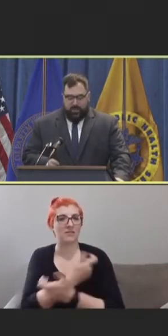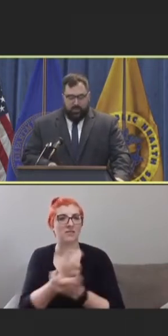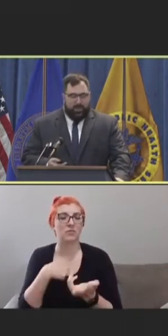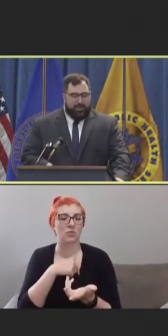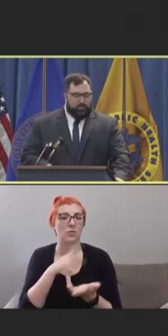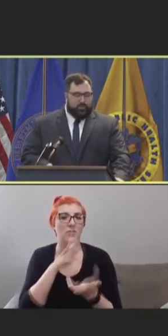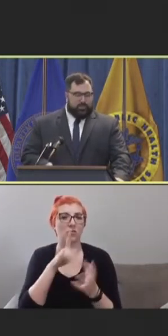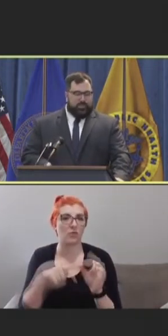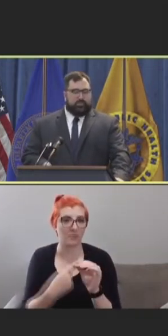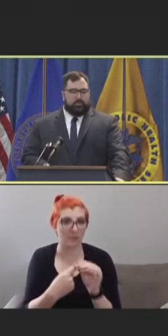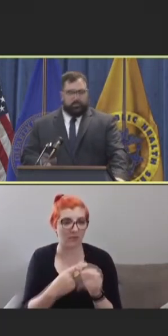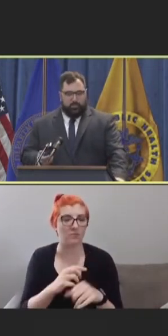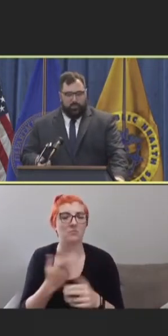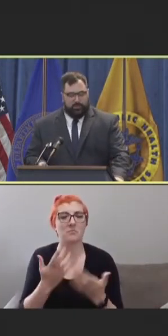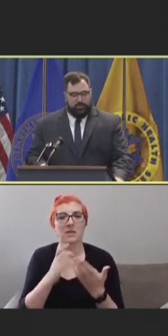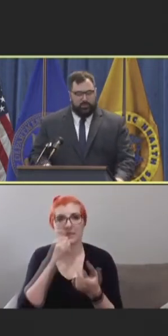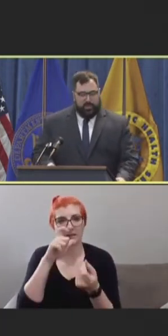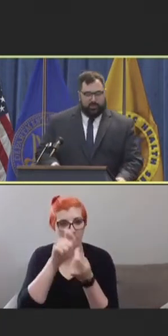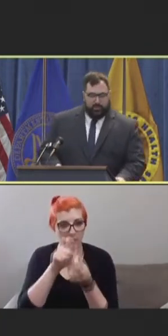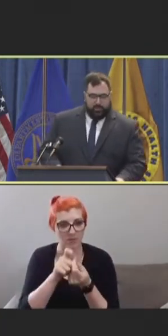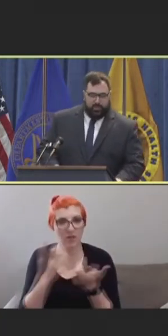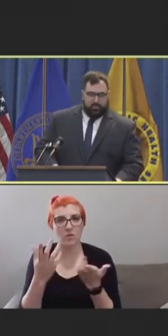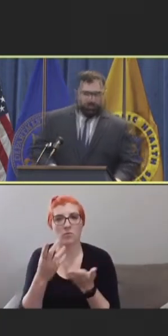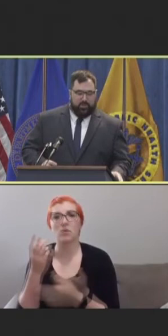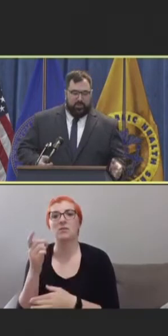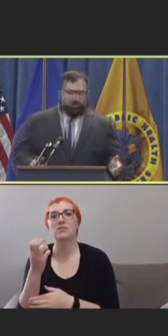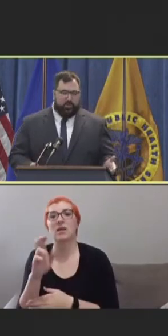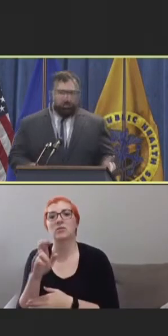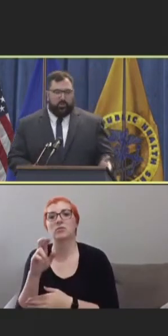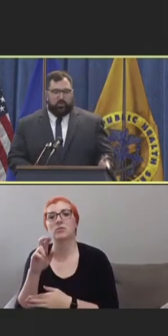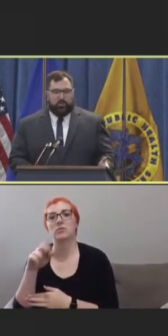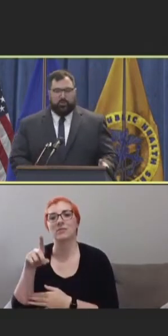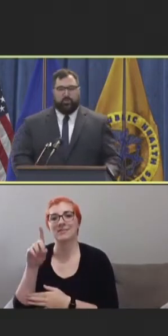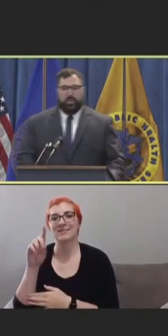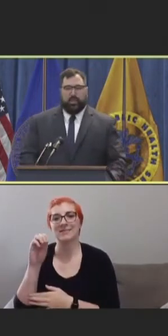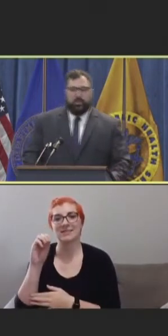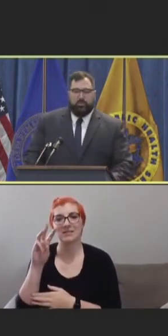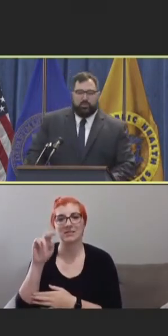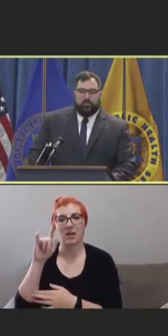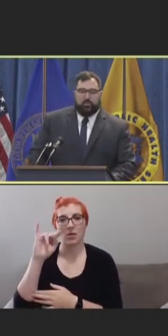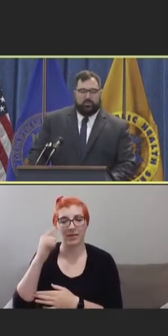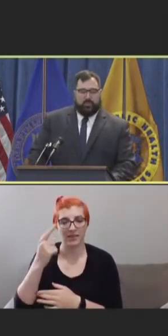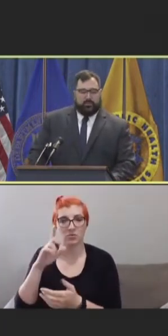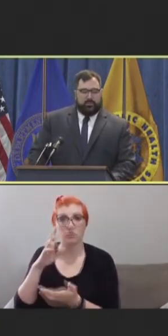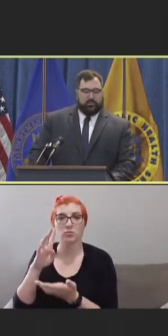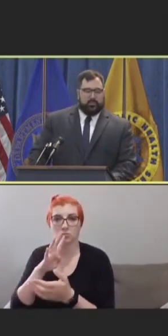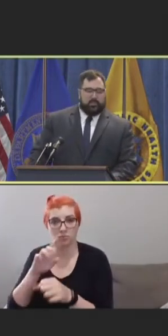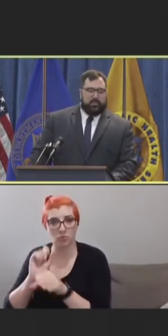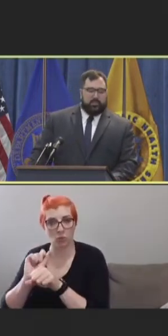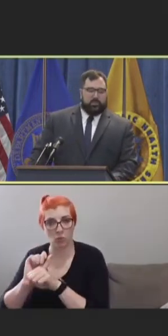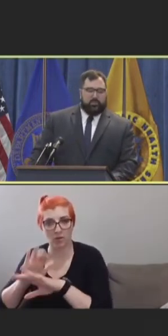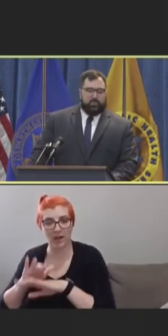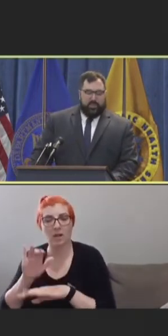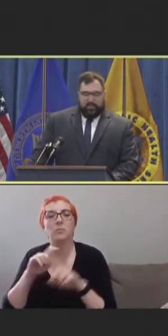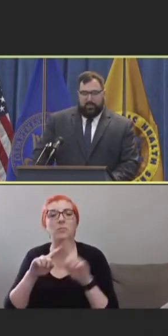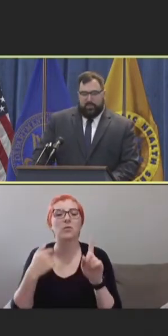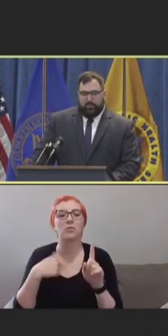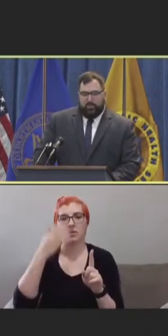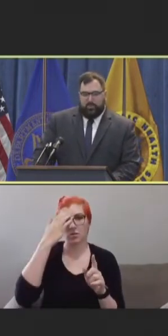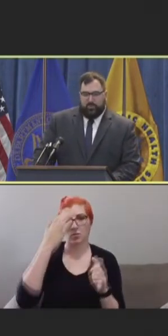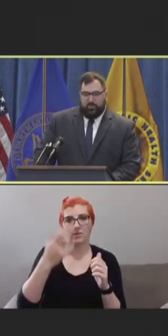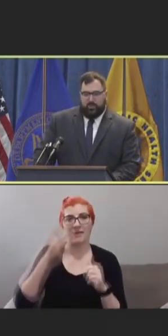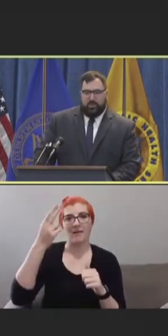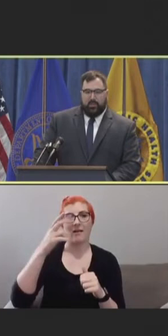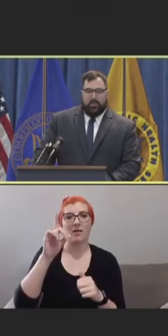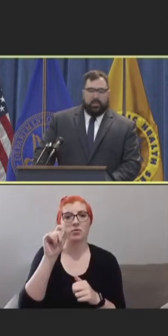Maybe not quite as precise as what Dr. Dowling's working on, but we know that high-dose influenza vaccines protect the